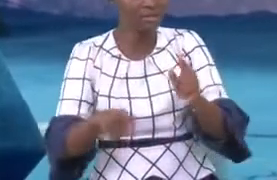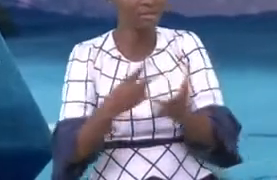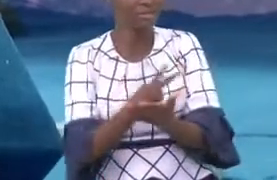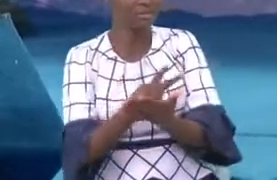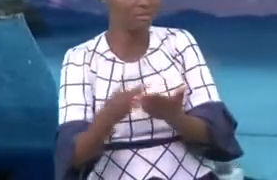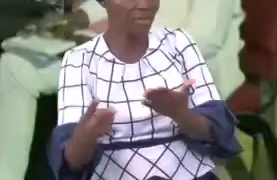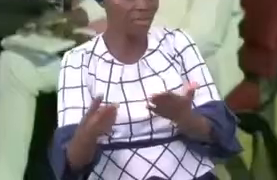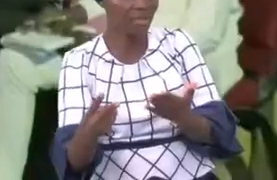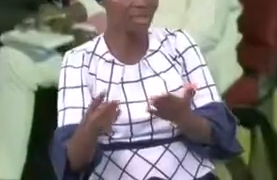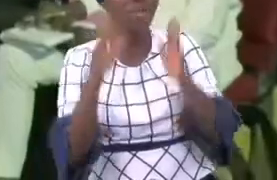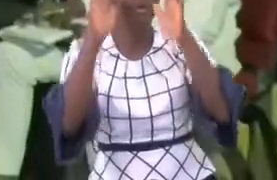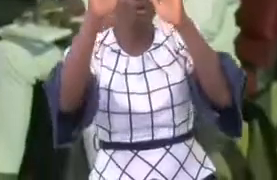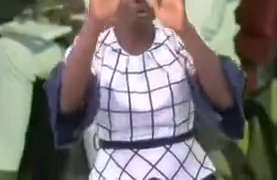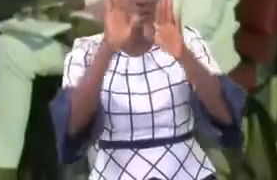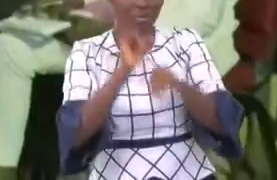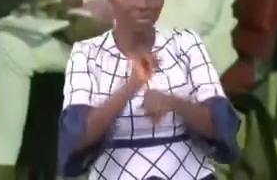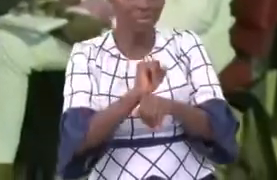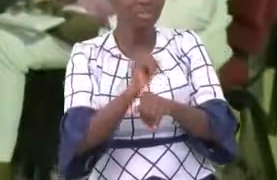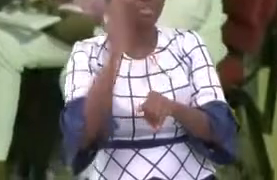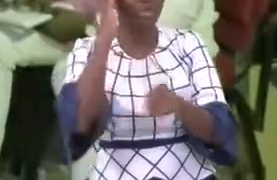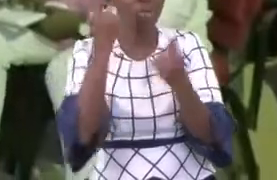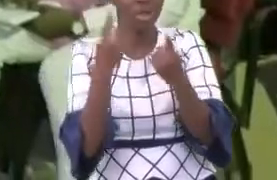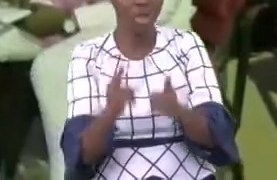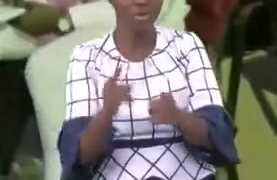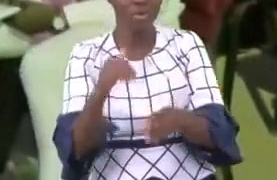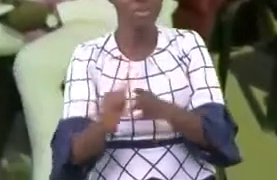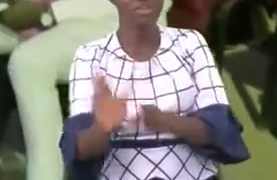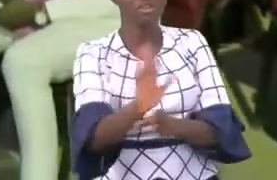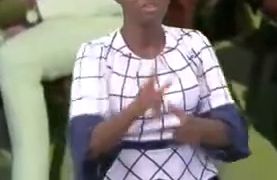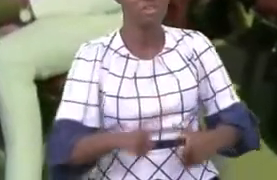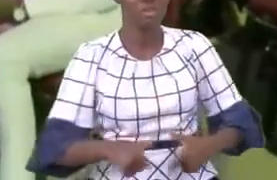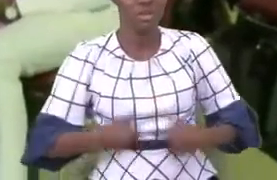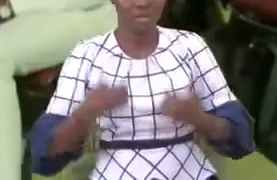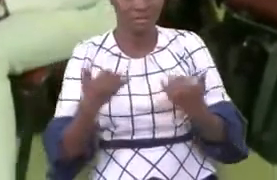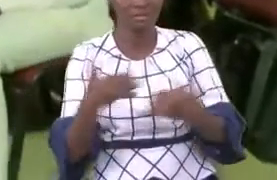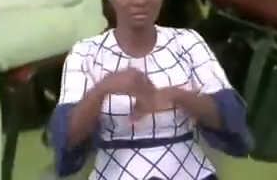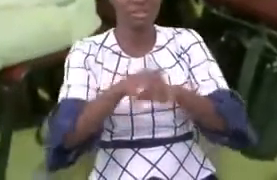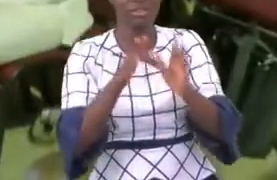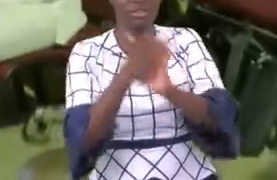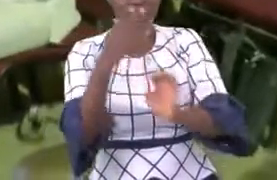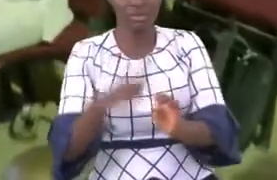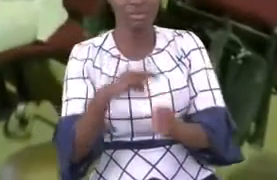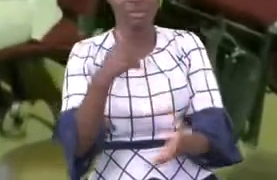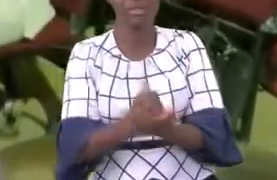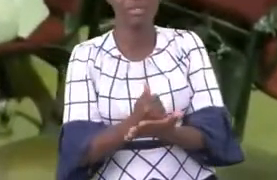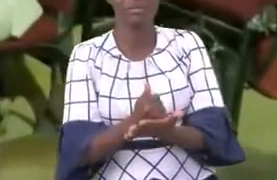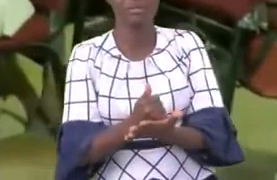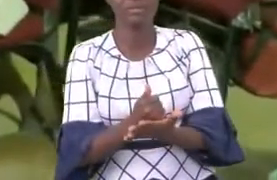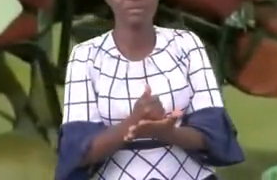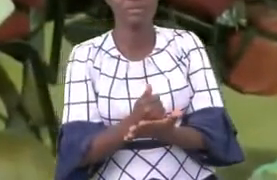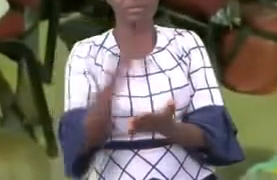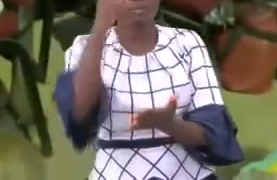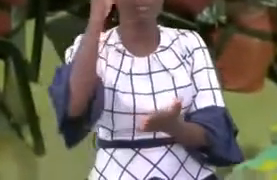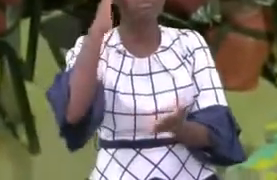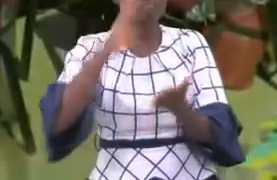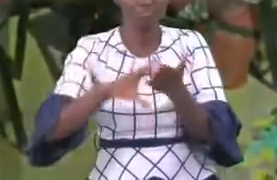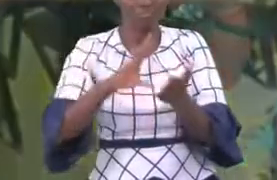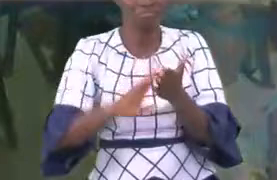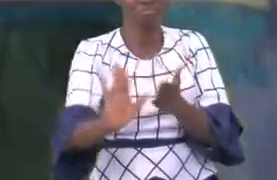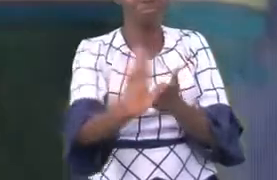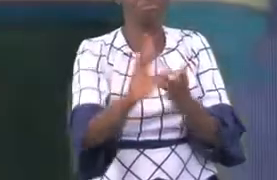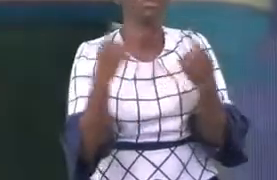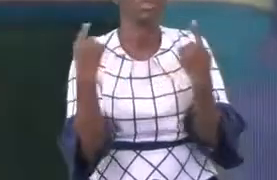tonight in Jesus' name. He'll forgive your sin. He'll save your soul. He'll heal your body. He'll perform